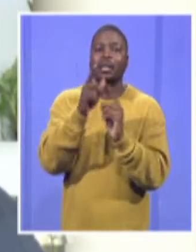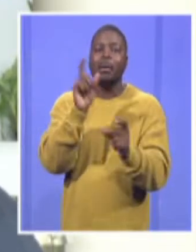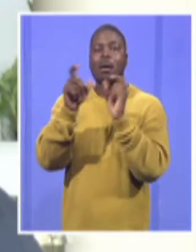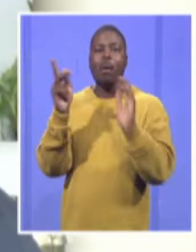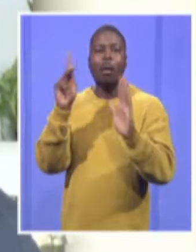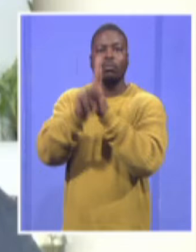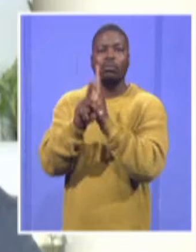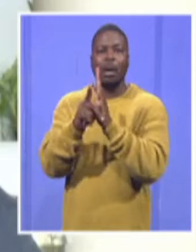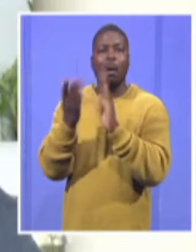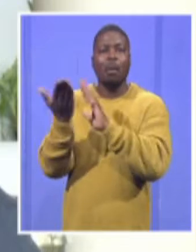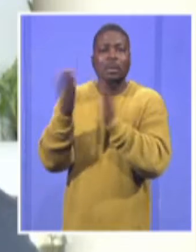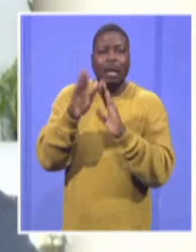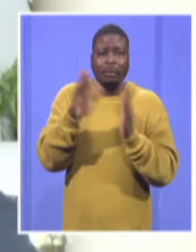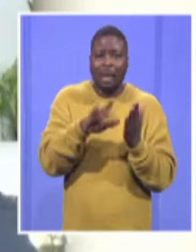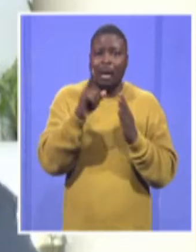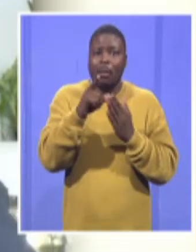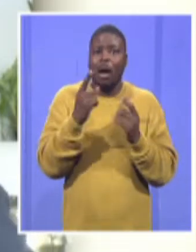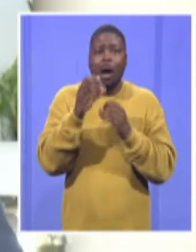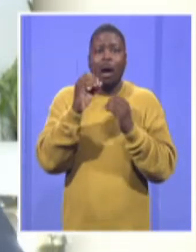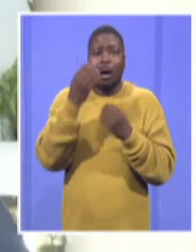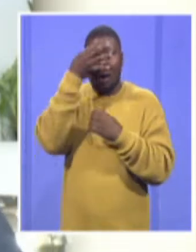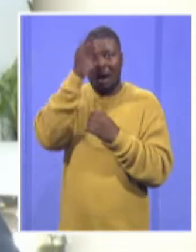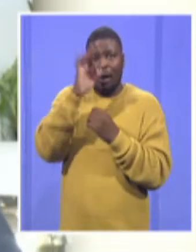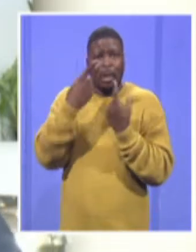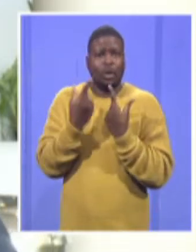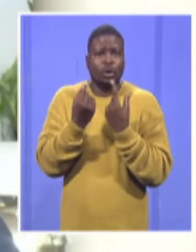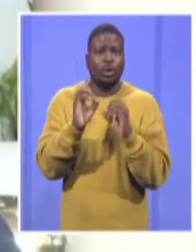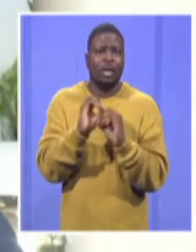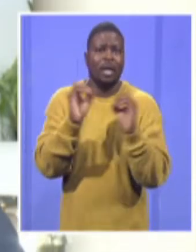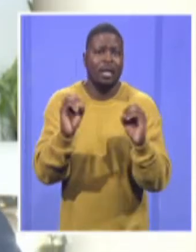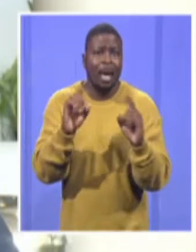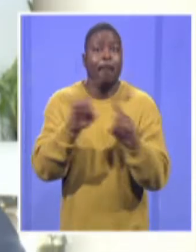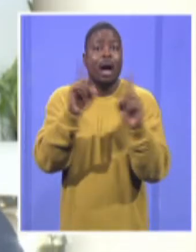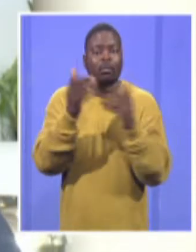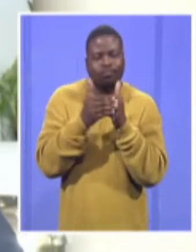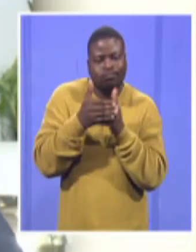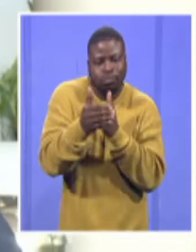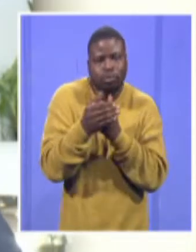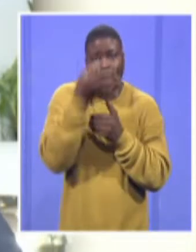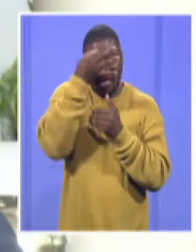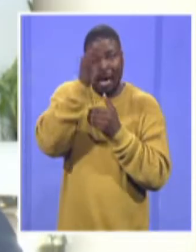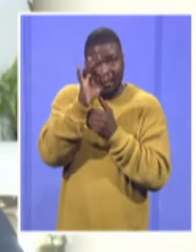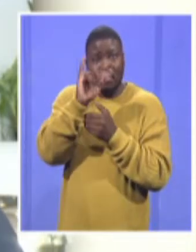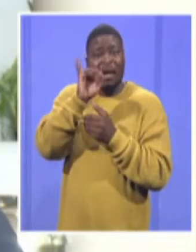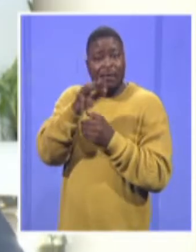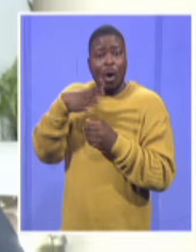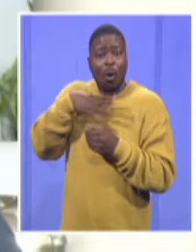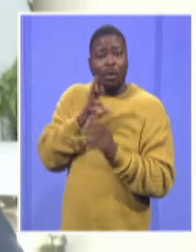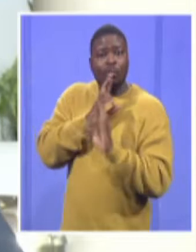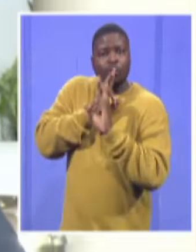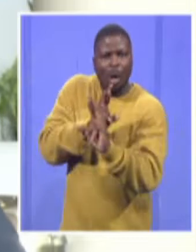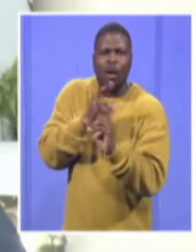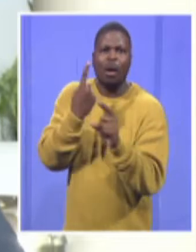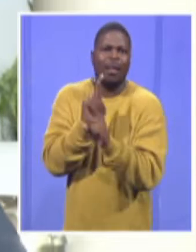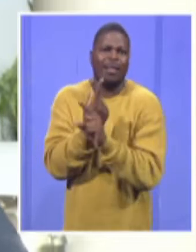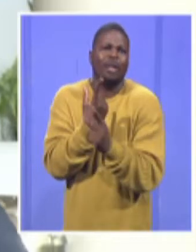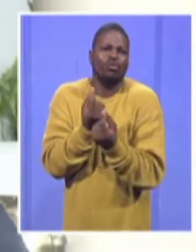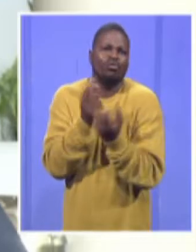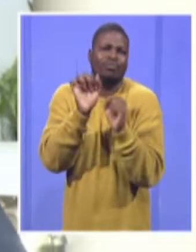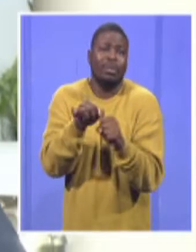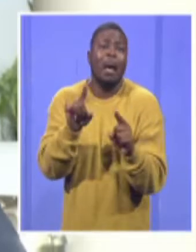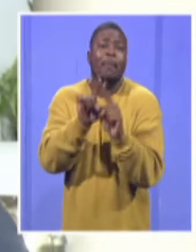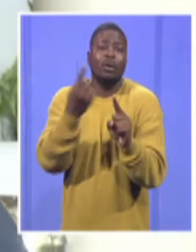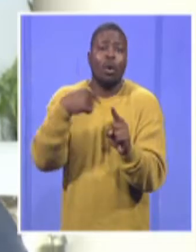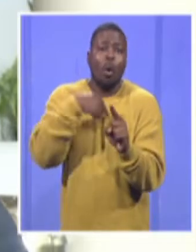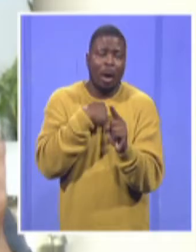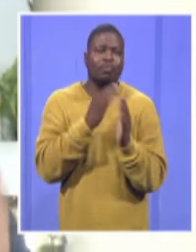COVID showed us that government, if they want to respond to issues, they can respond to issues. So we're calling for government to do what they did